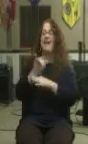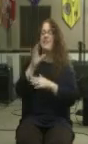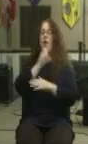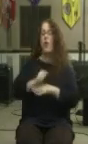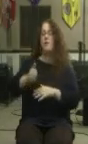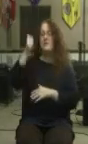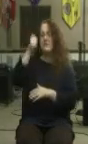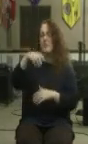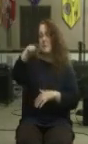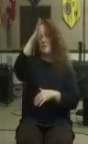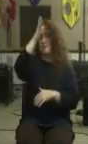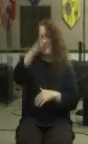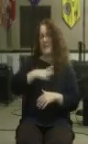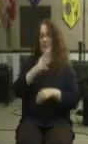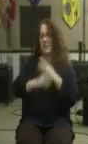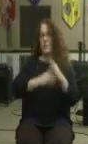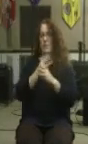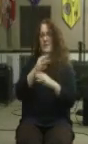996 years.